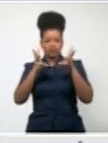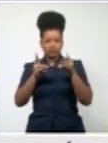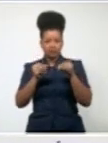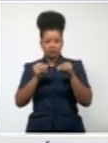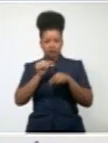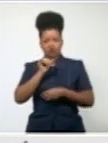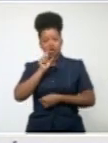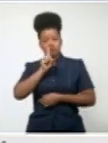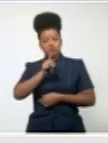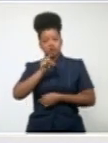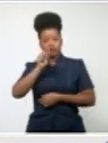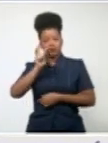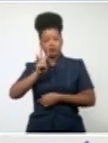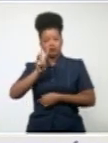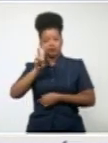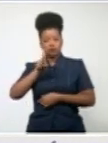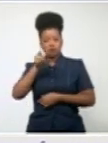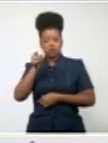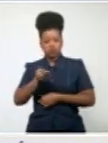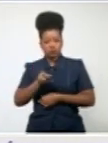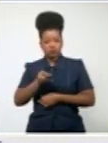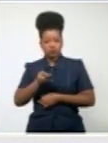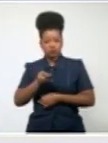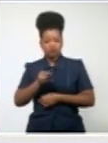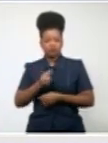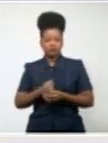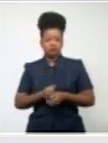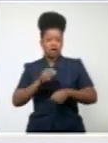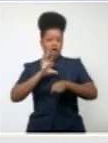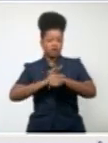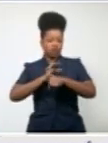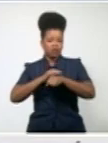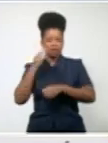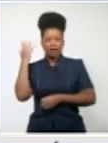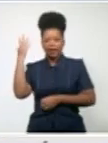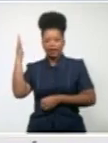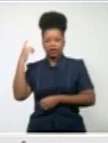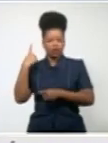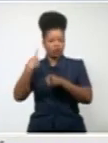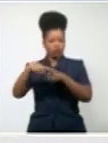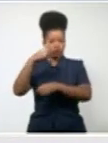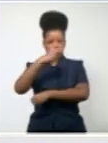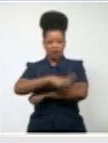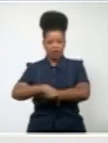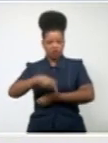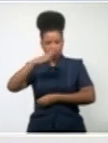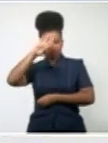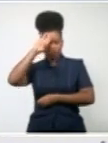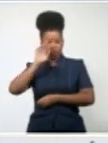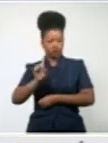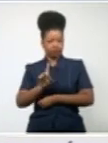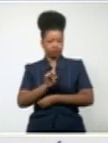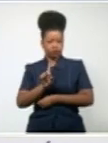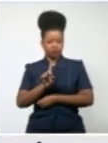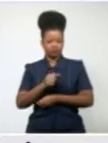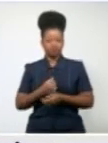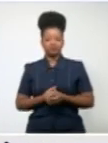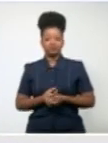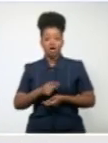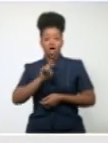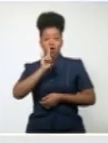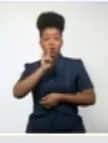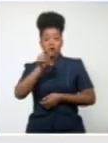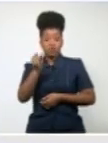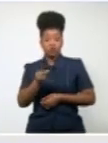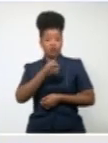the source of the infection. The figure of 132 people whose source of infection has